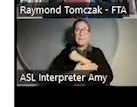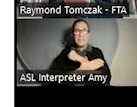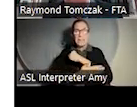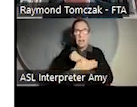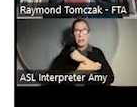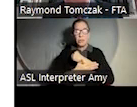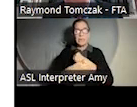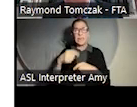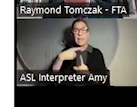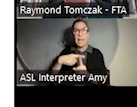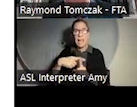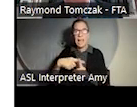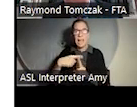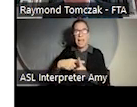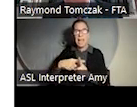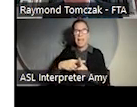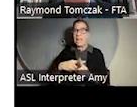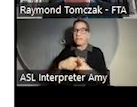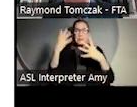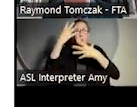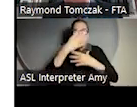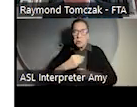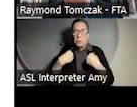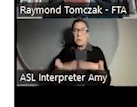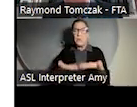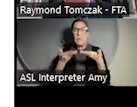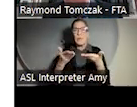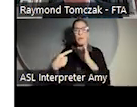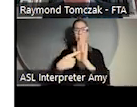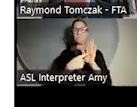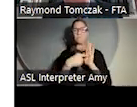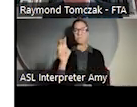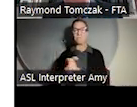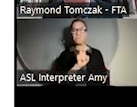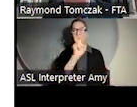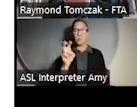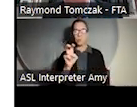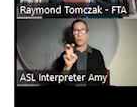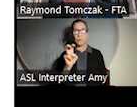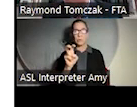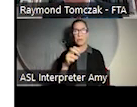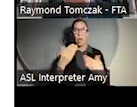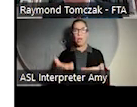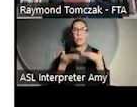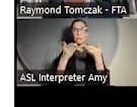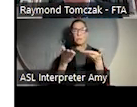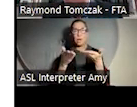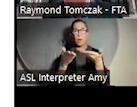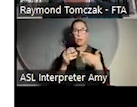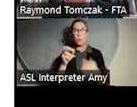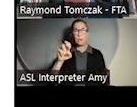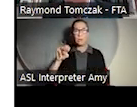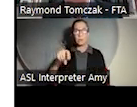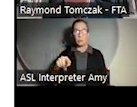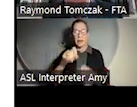and greenhouse in the last 5 years. So beautiful, they even offer guided tours. The proposed ramp system, growing from